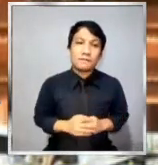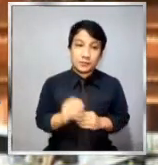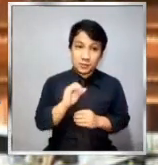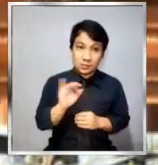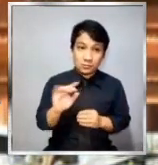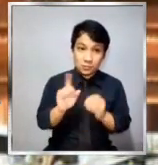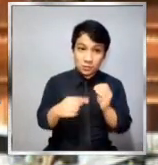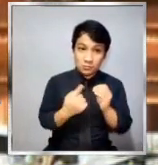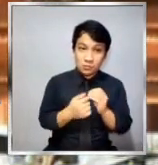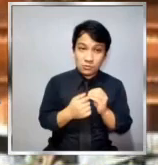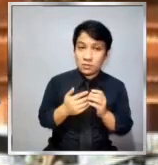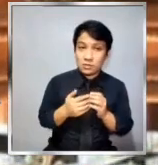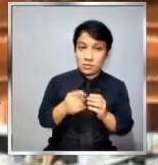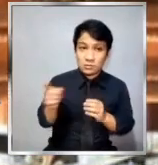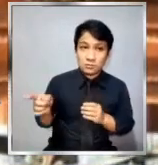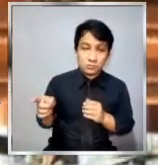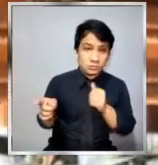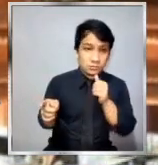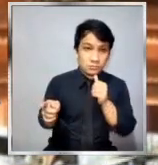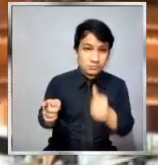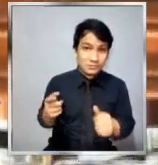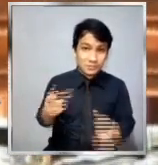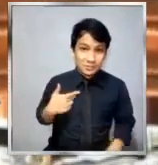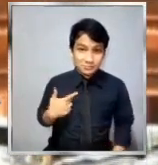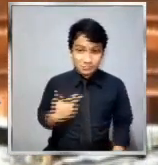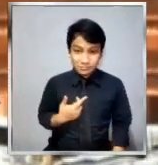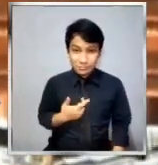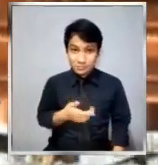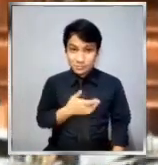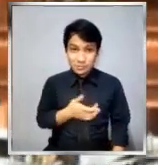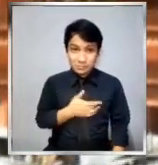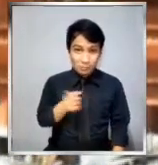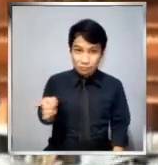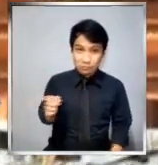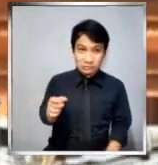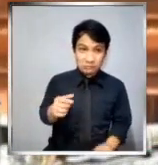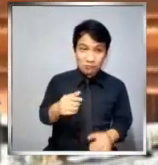If you are not guilty of corruption,